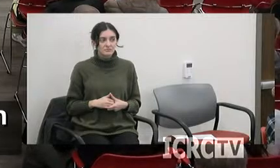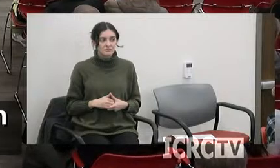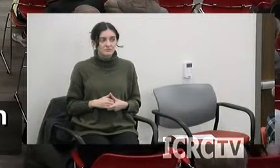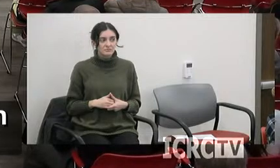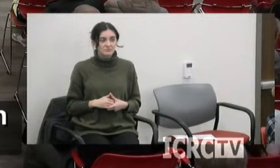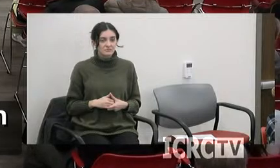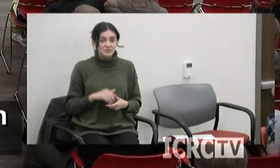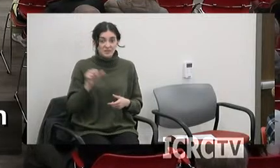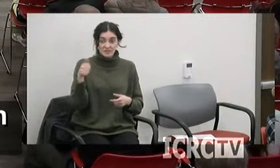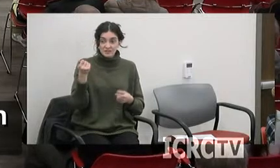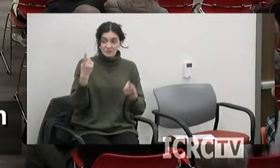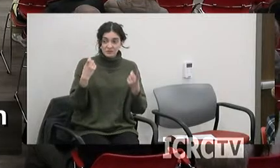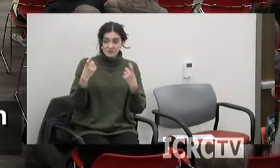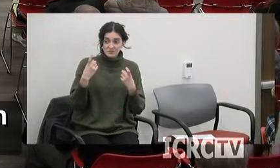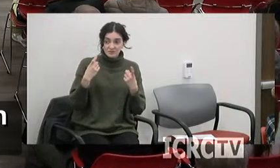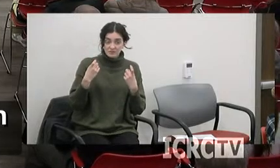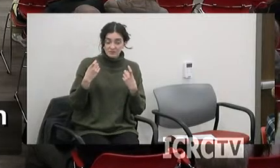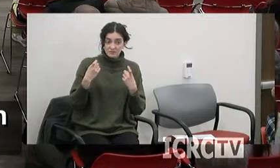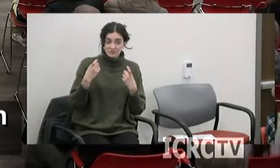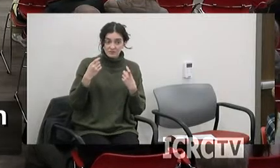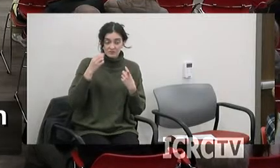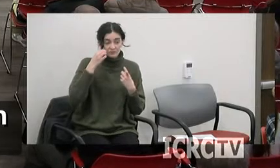Any other questions?